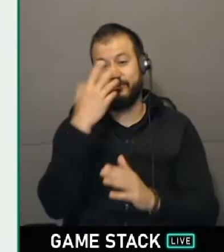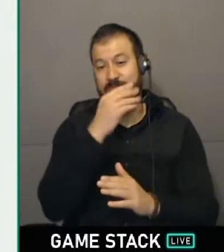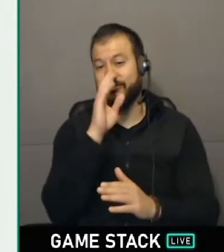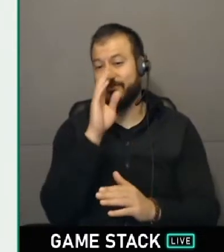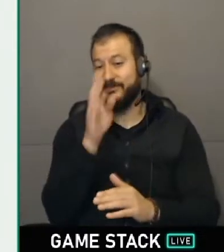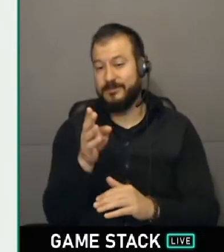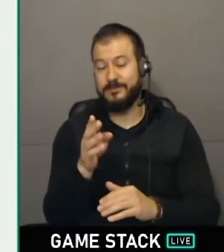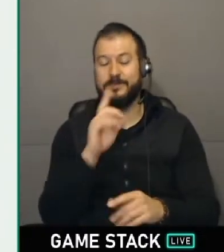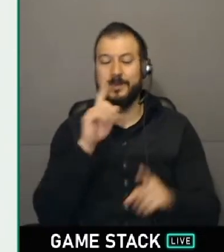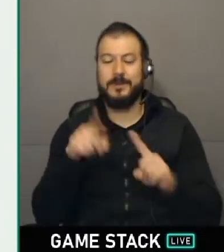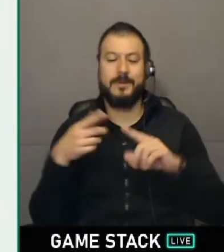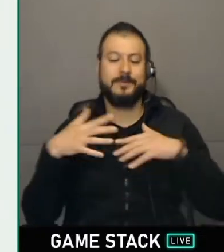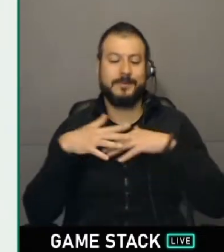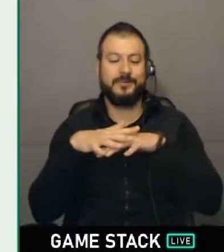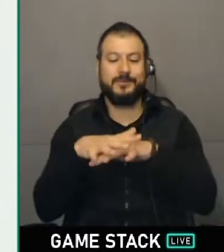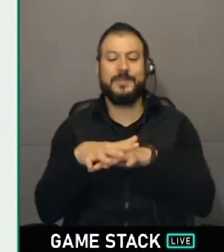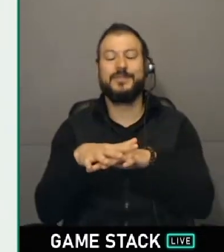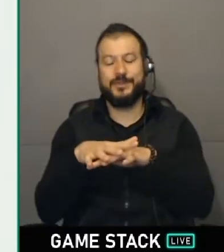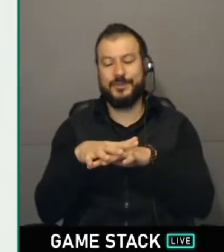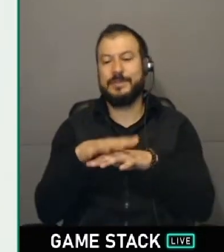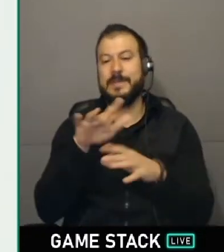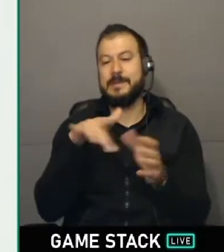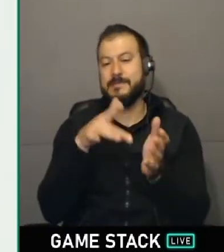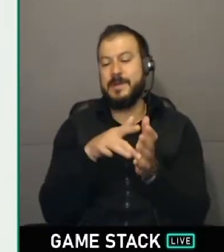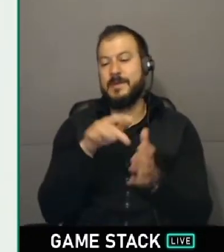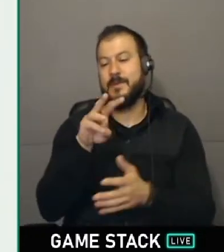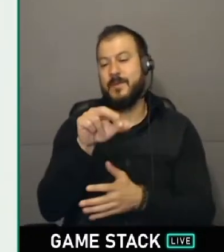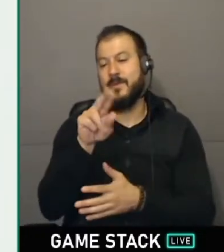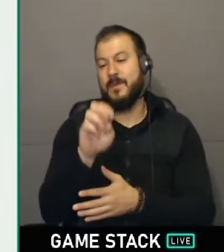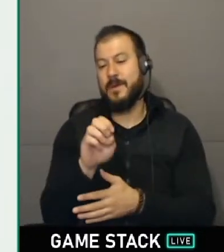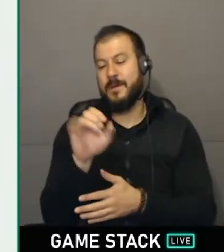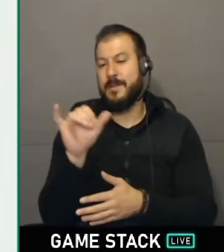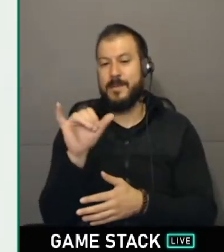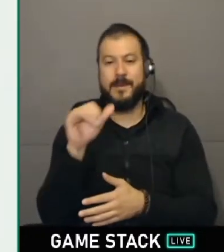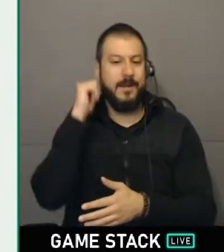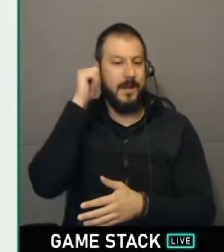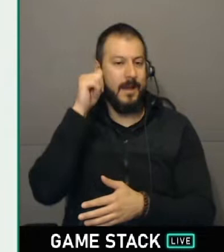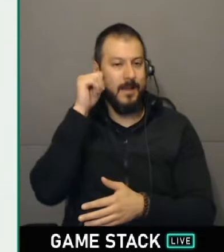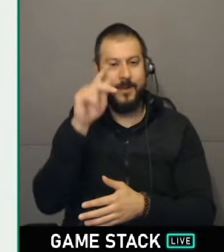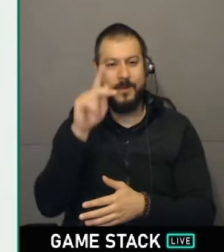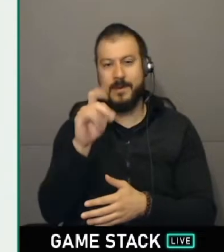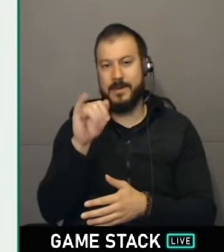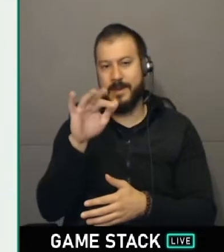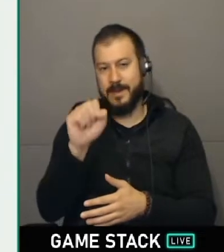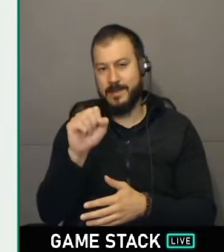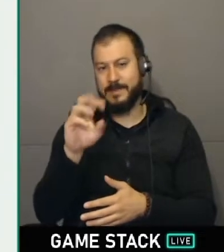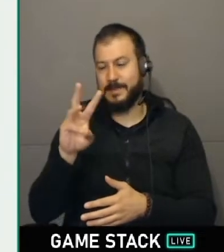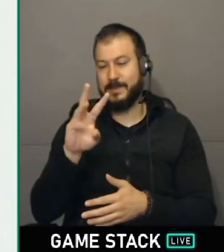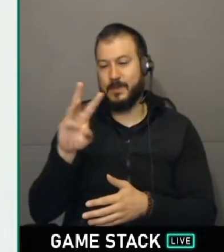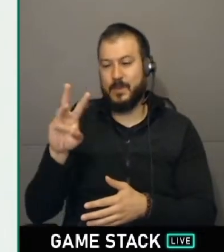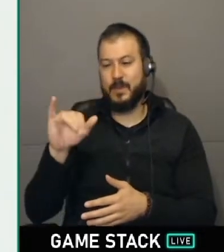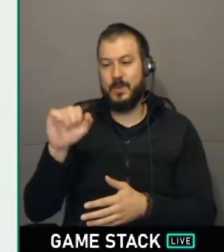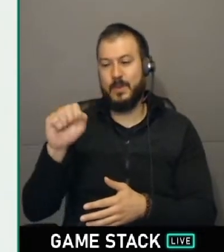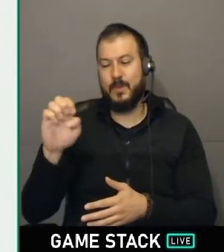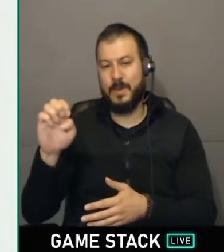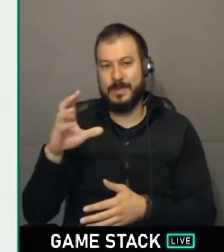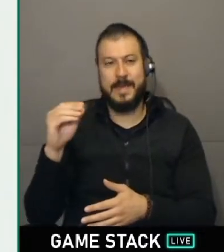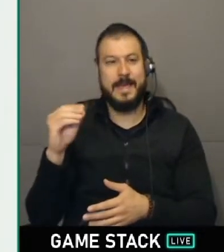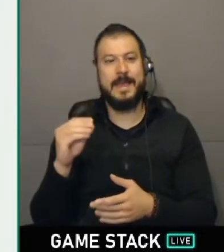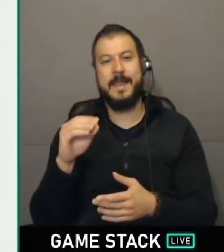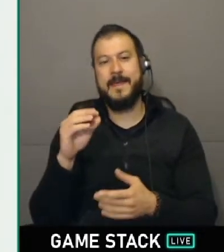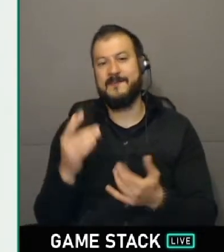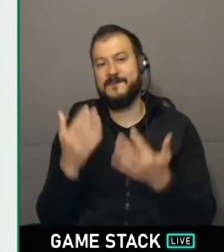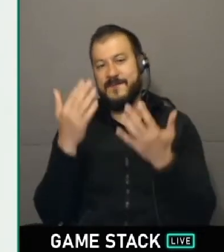integration into middleware such as Audiokinetics Wise, as well as Firelight's FMOD